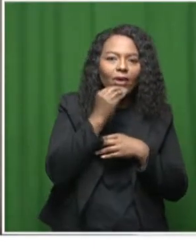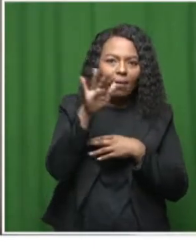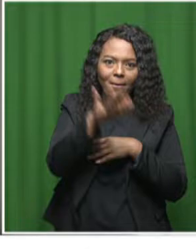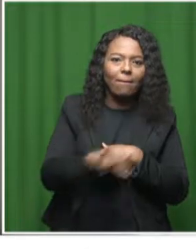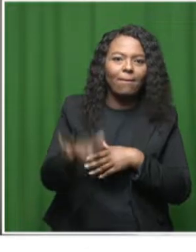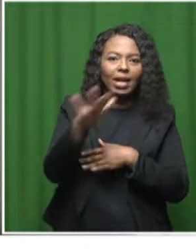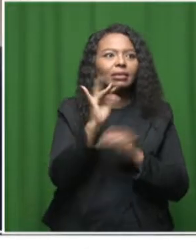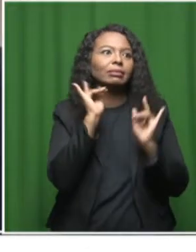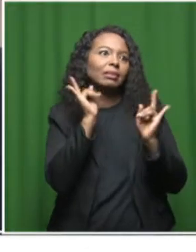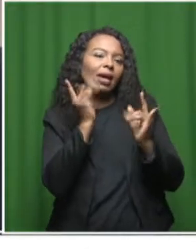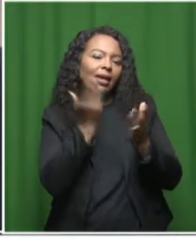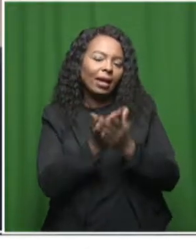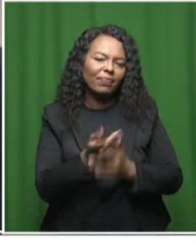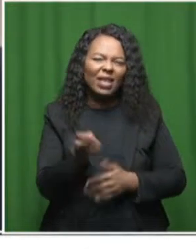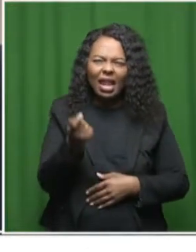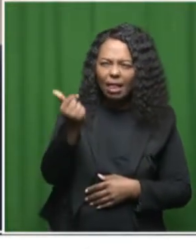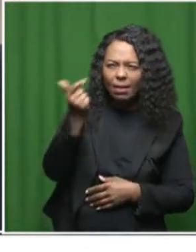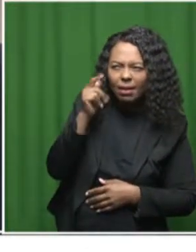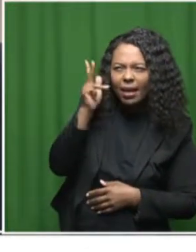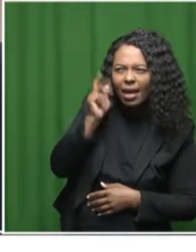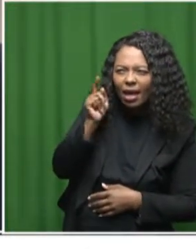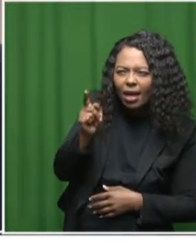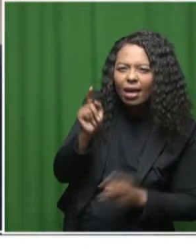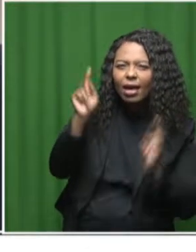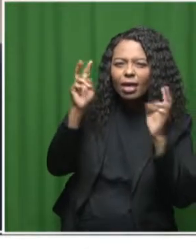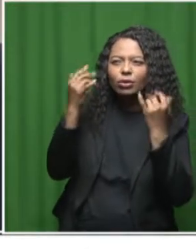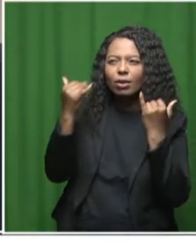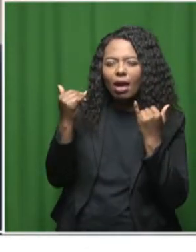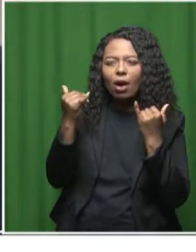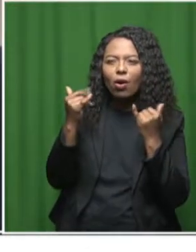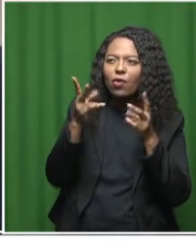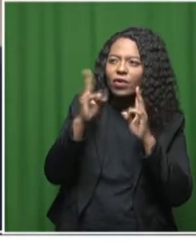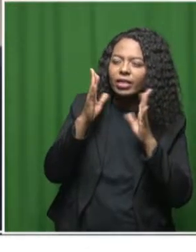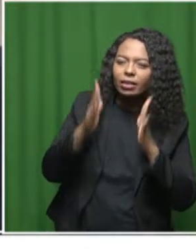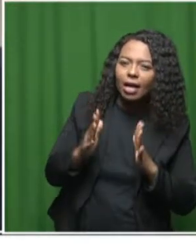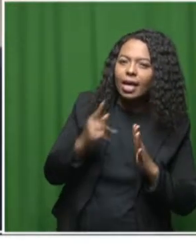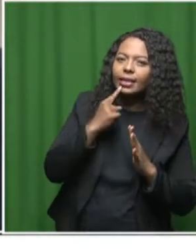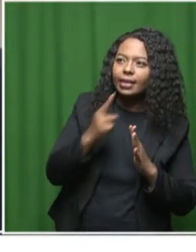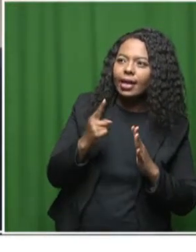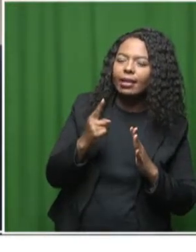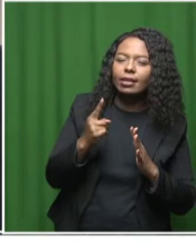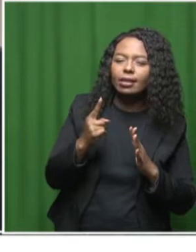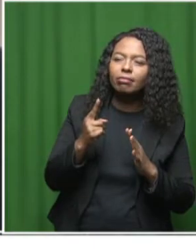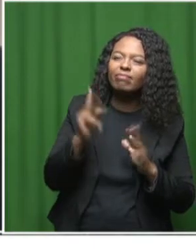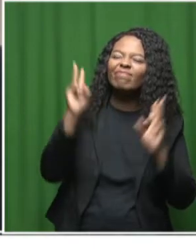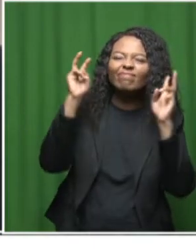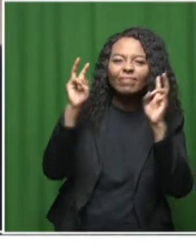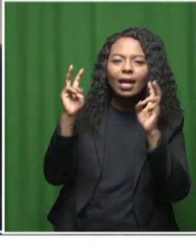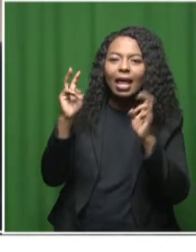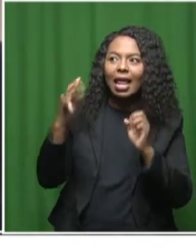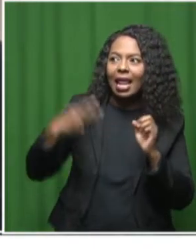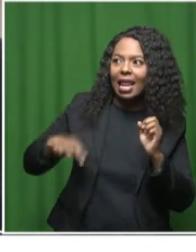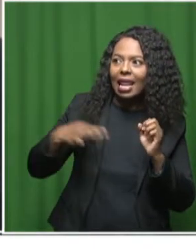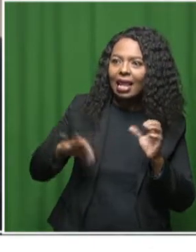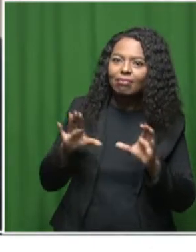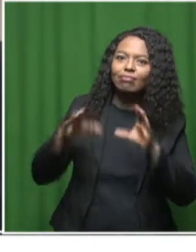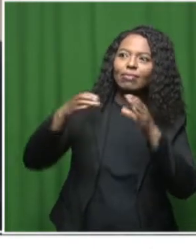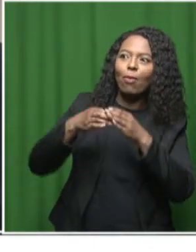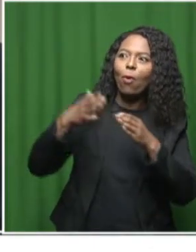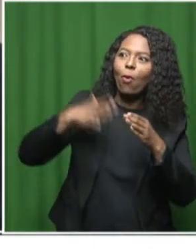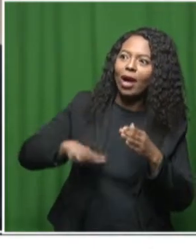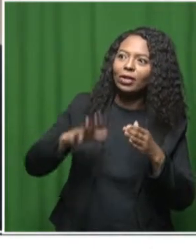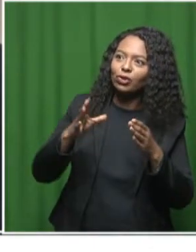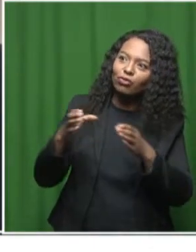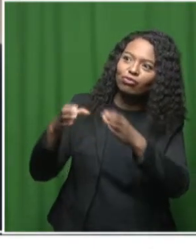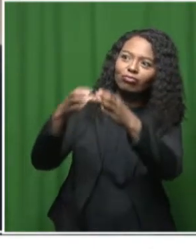Mm-hmm. You touched a little bit on the kind of visitors that you have. You said a bit earlier about, the ladies who want to,